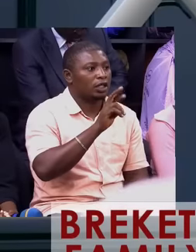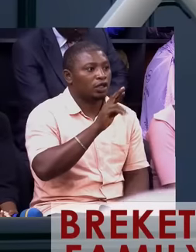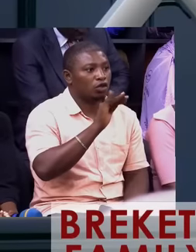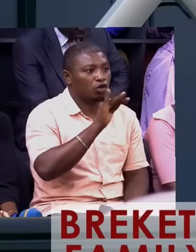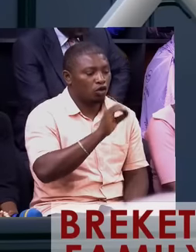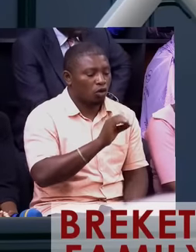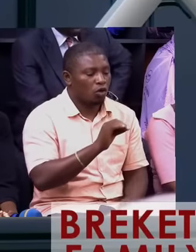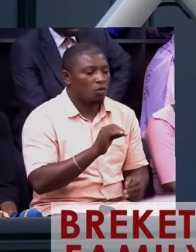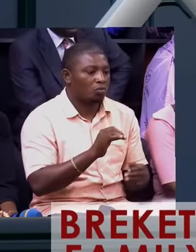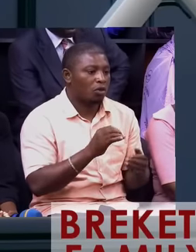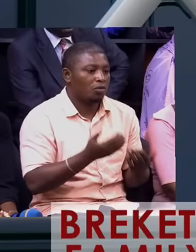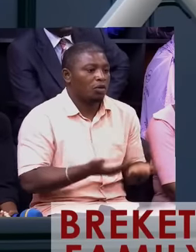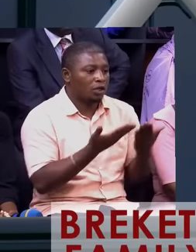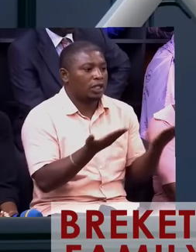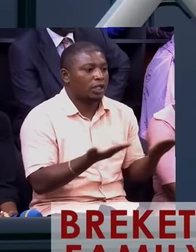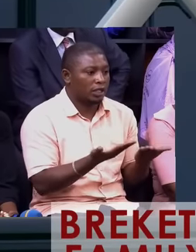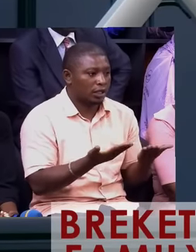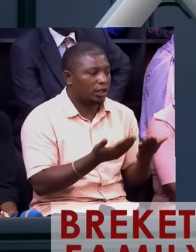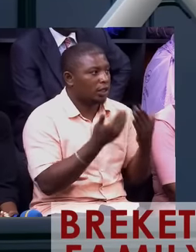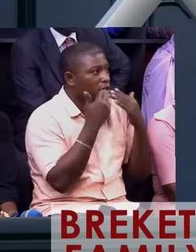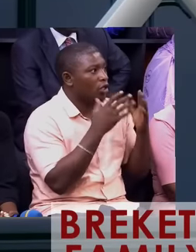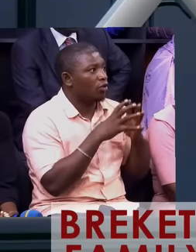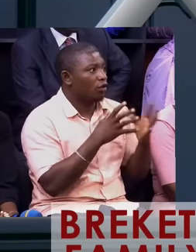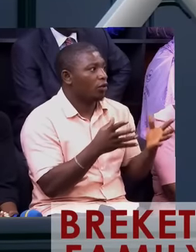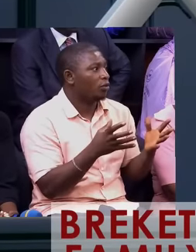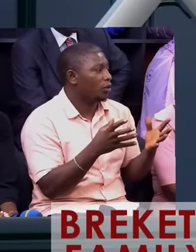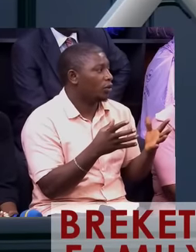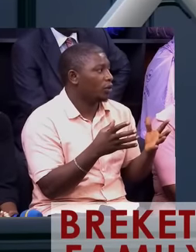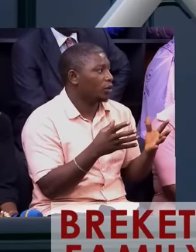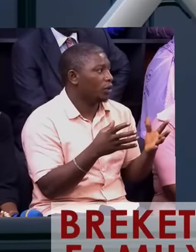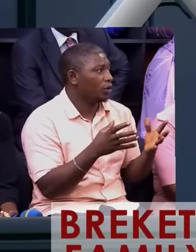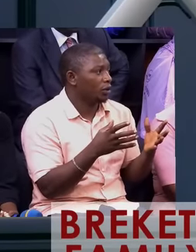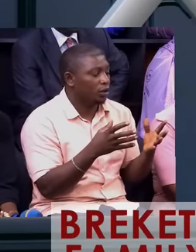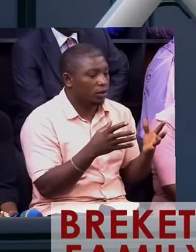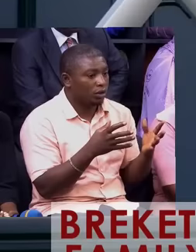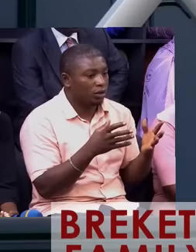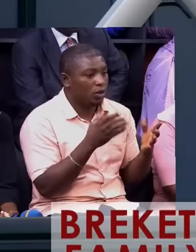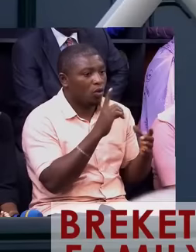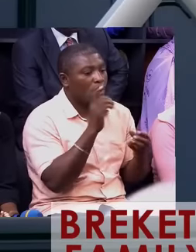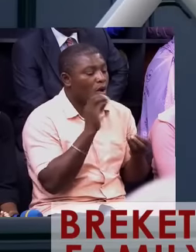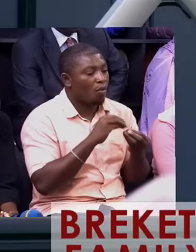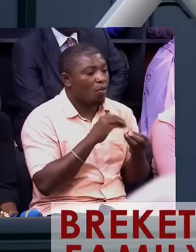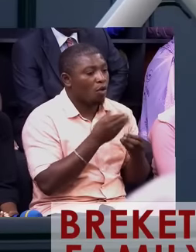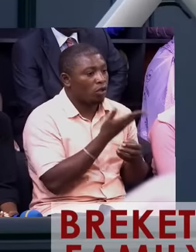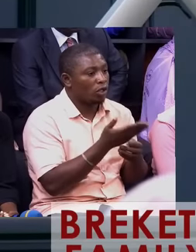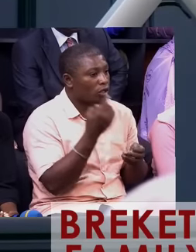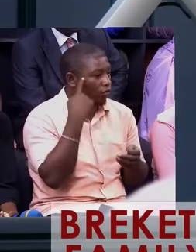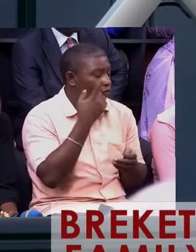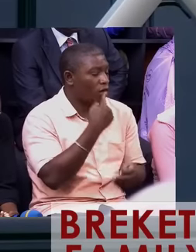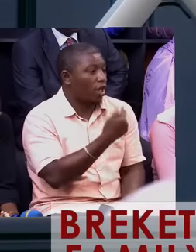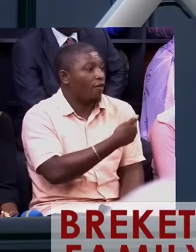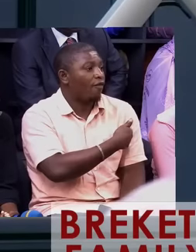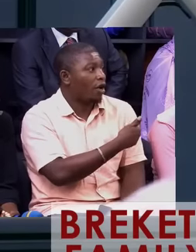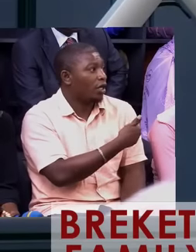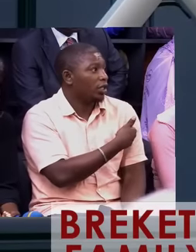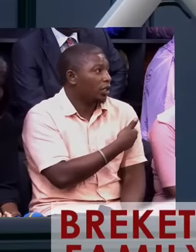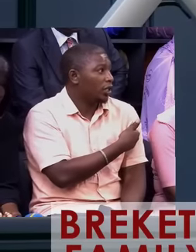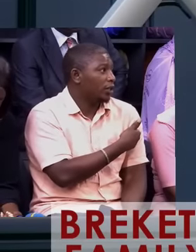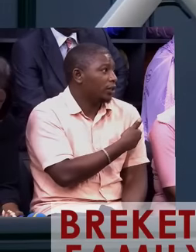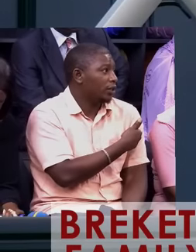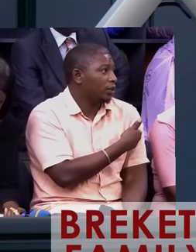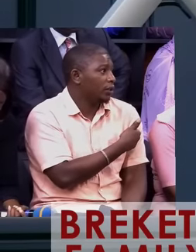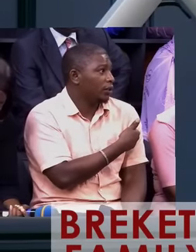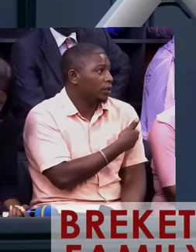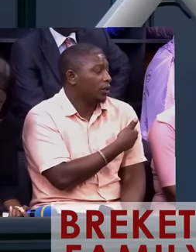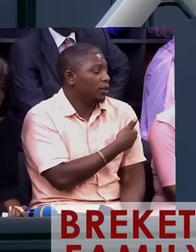Studio yes sir thank you very much sir then as for yes one more thing as for the vaccine